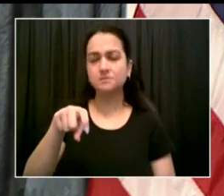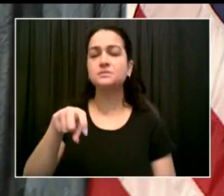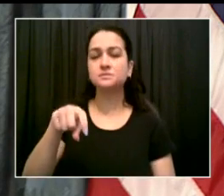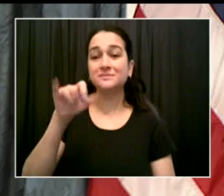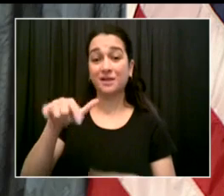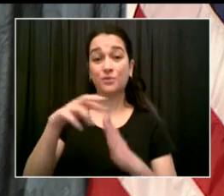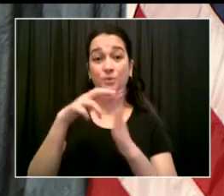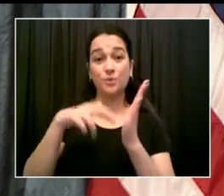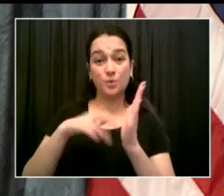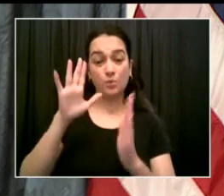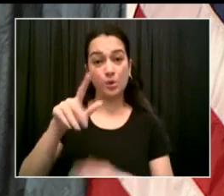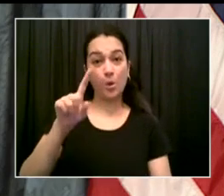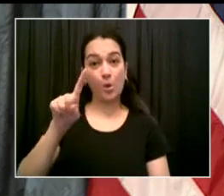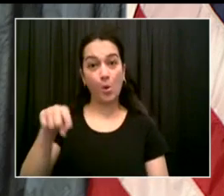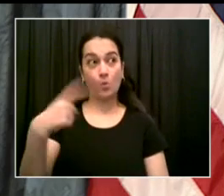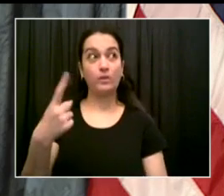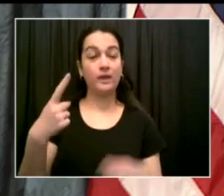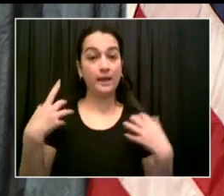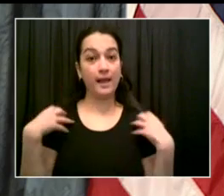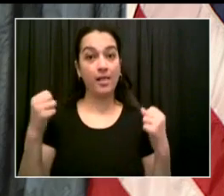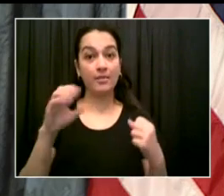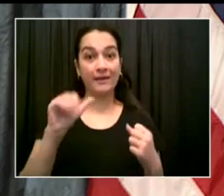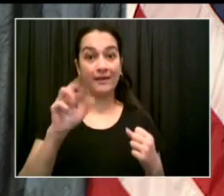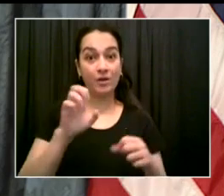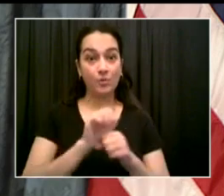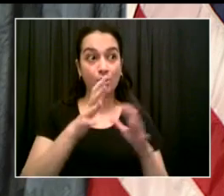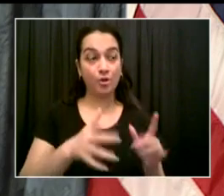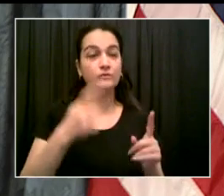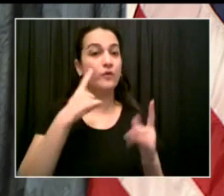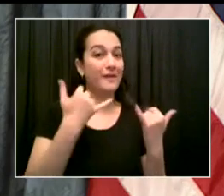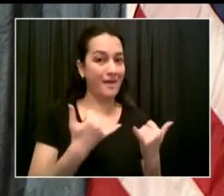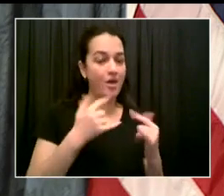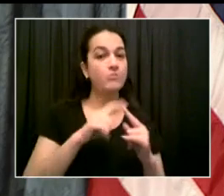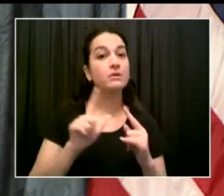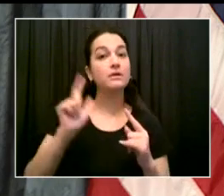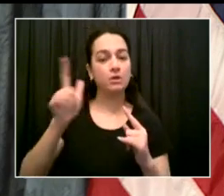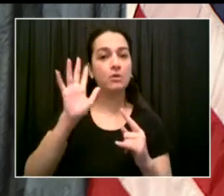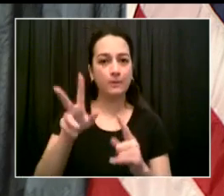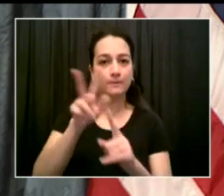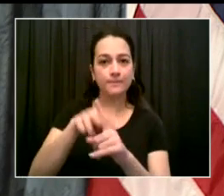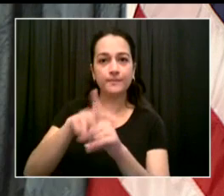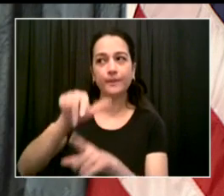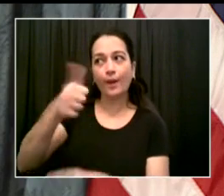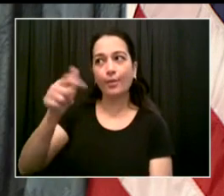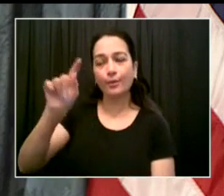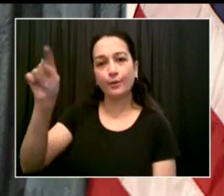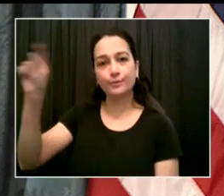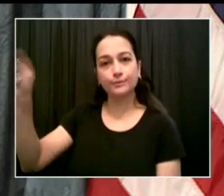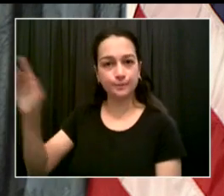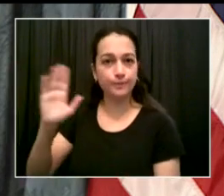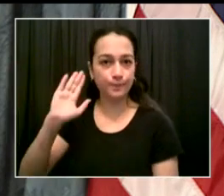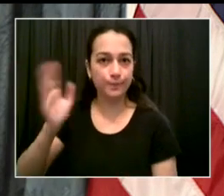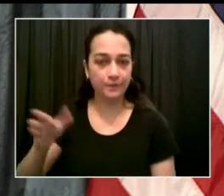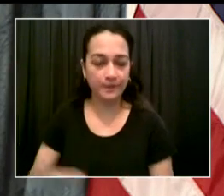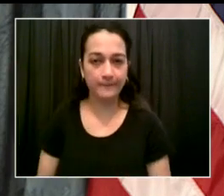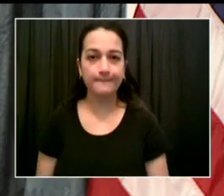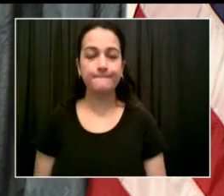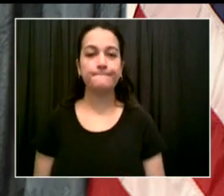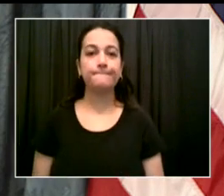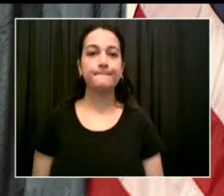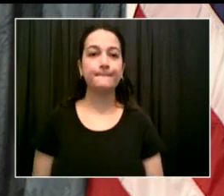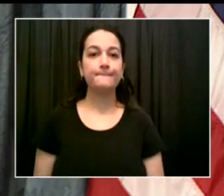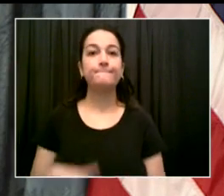All of us have a vital role to play, and we urge other institutions particularly healthcare organizations,